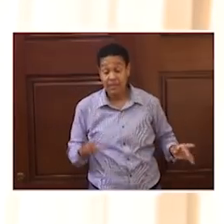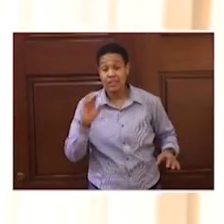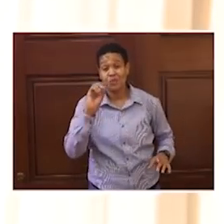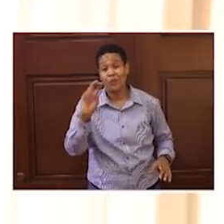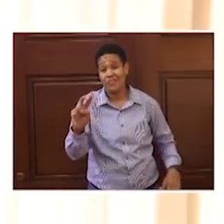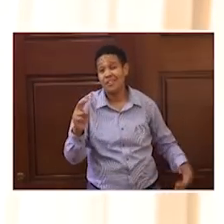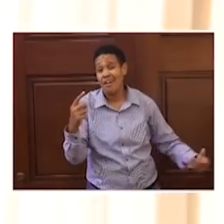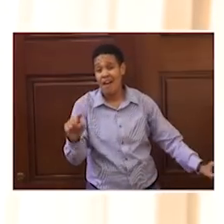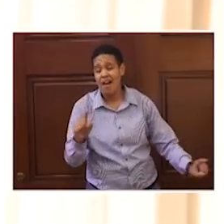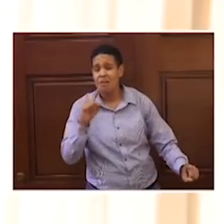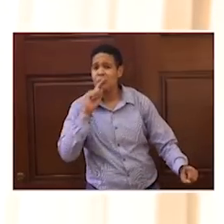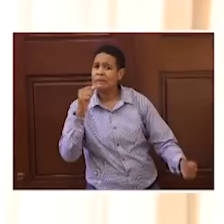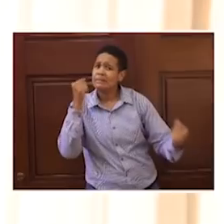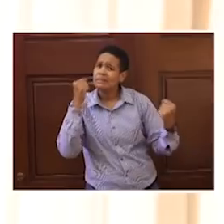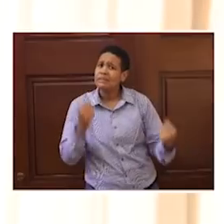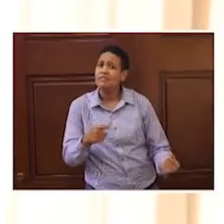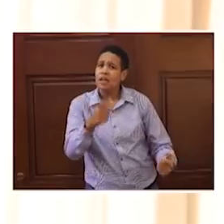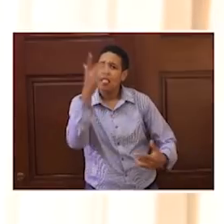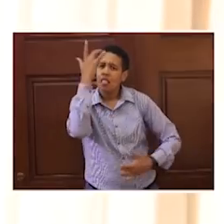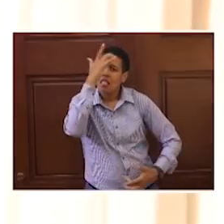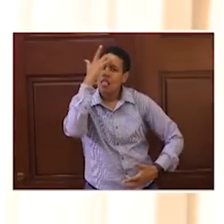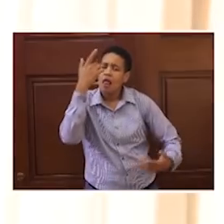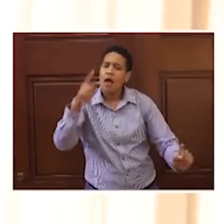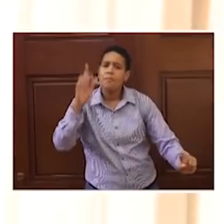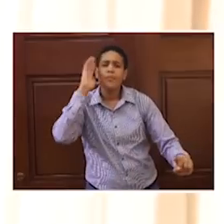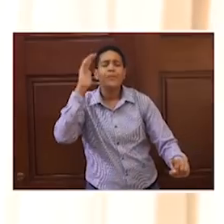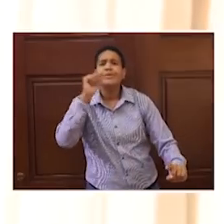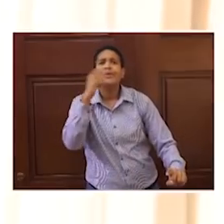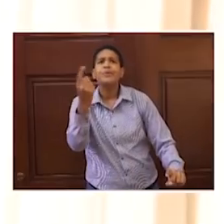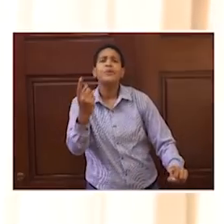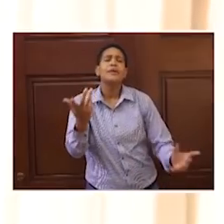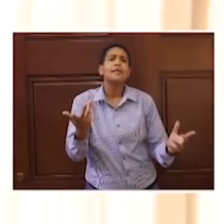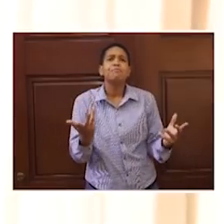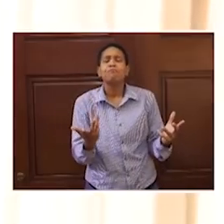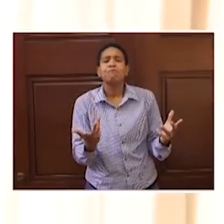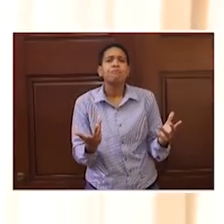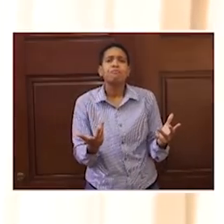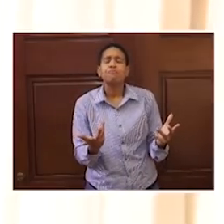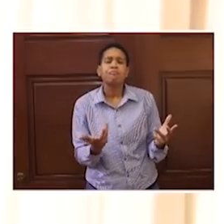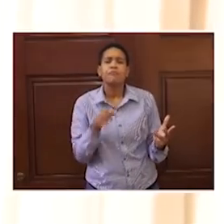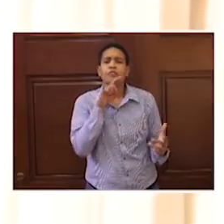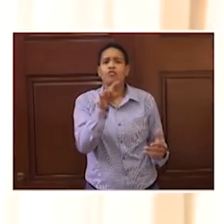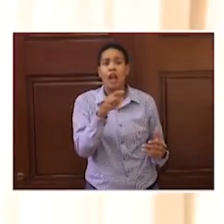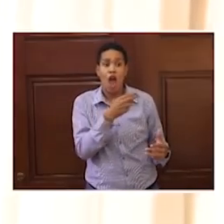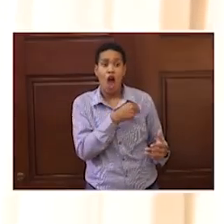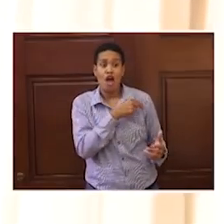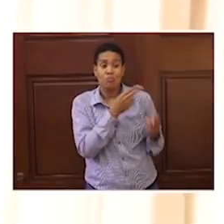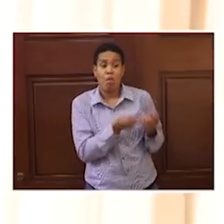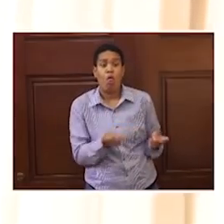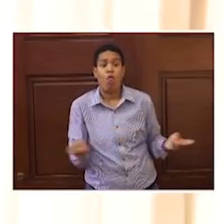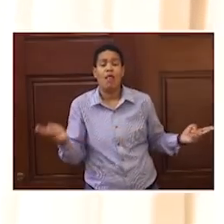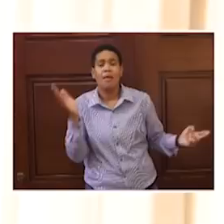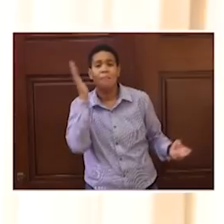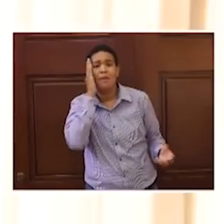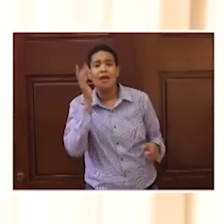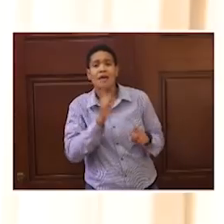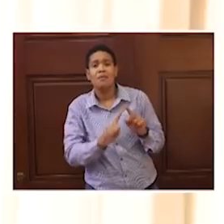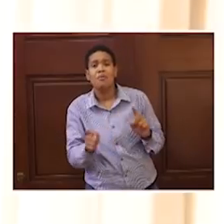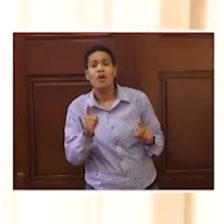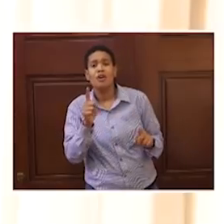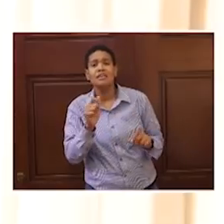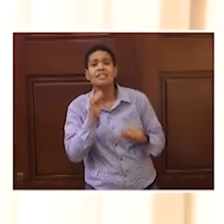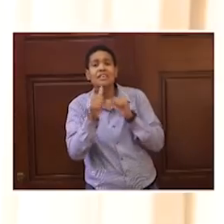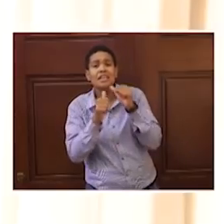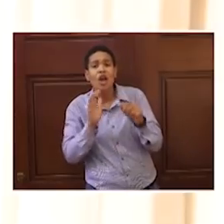COVID-19, the severity of their illness is going to not only take up hospital beds, but it's going to deprive our families